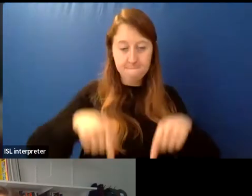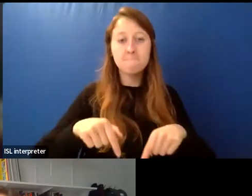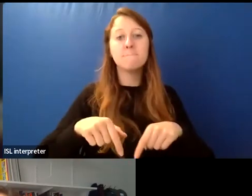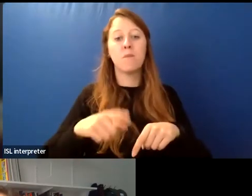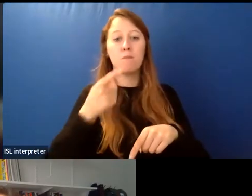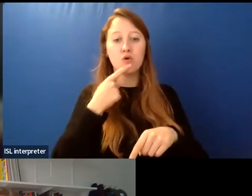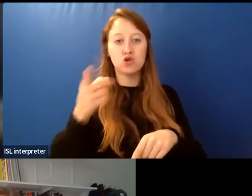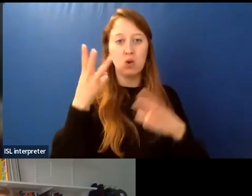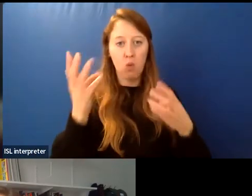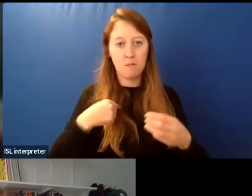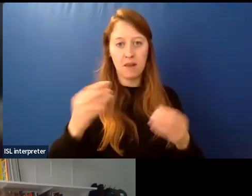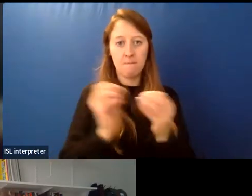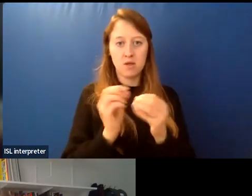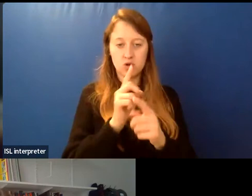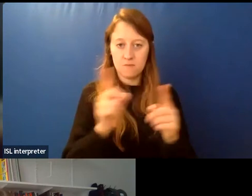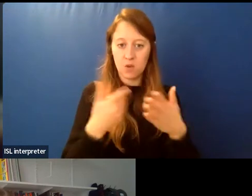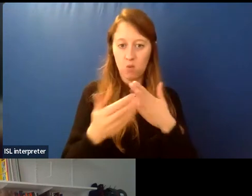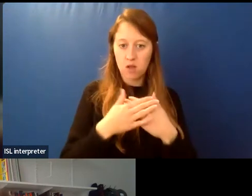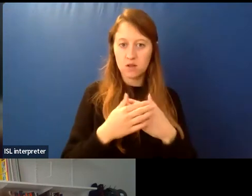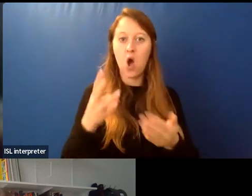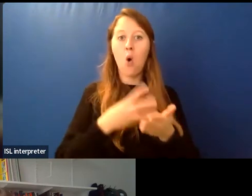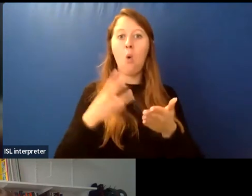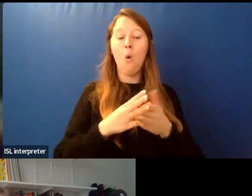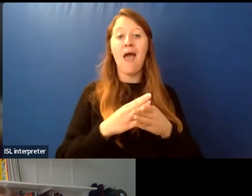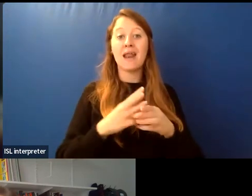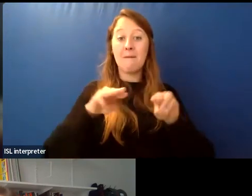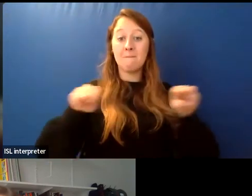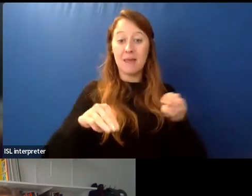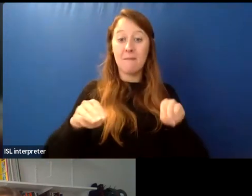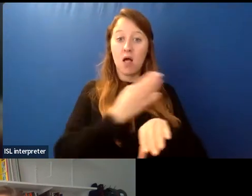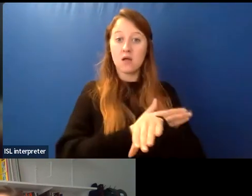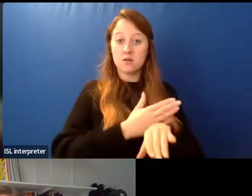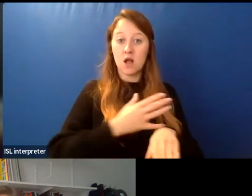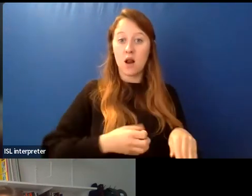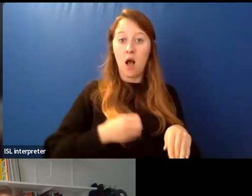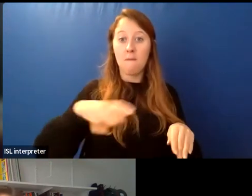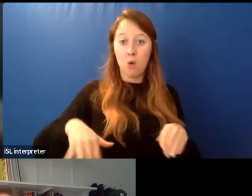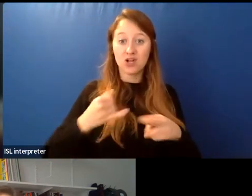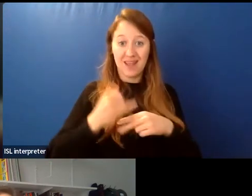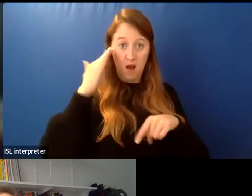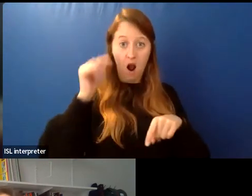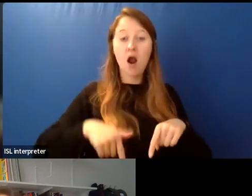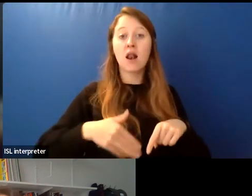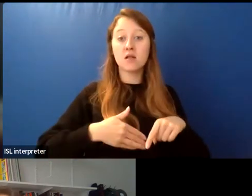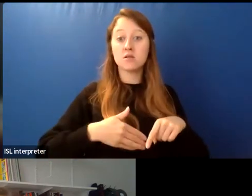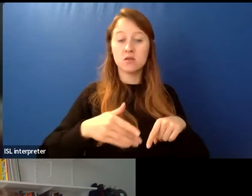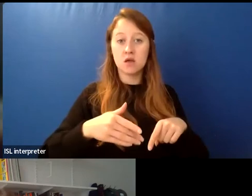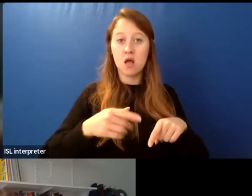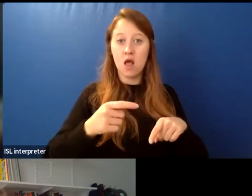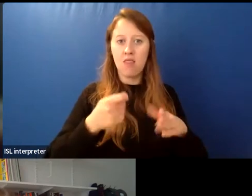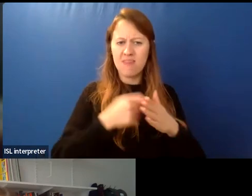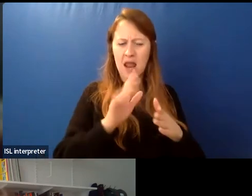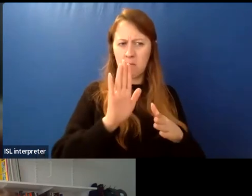situation is when people have an abortion started in Ireland that can't be completed in Ireland and they're sent abroad, we're calling that